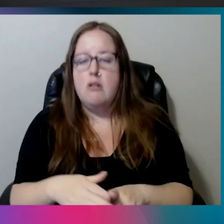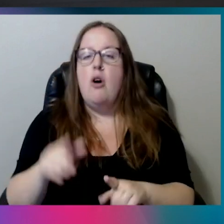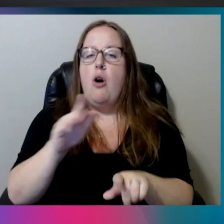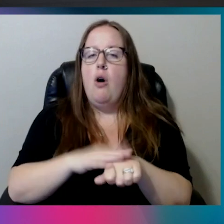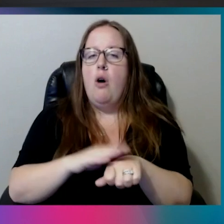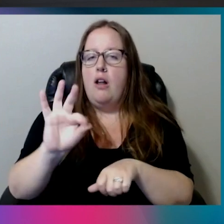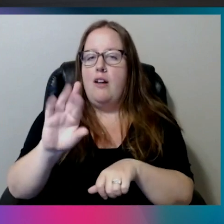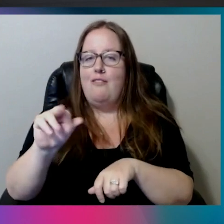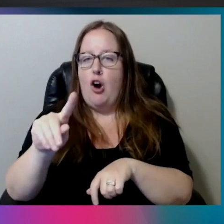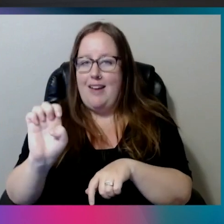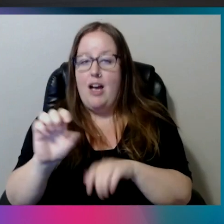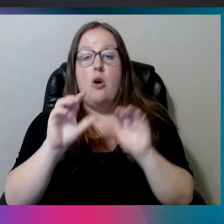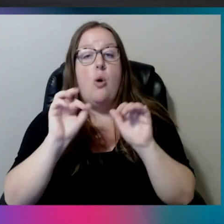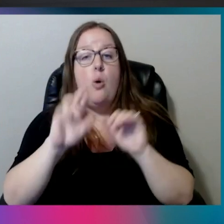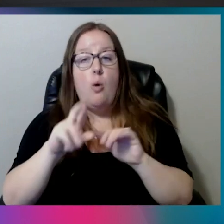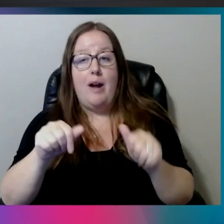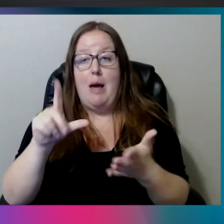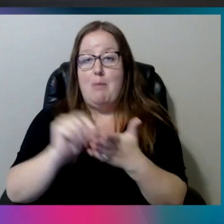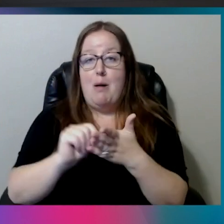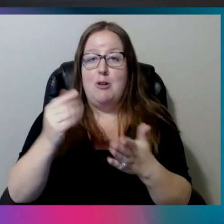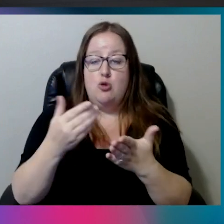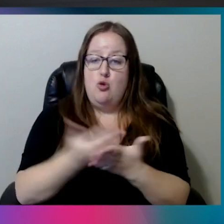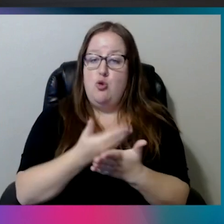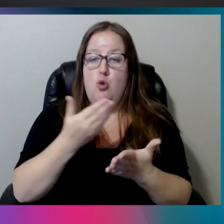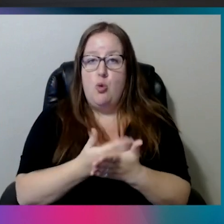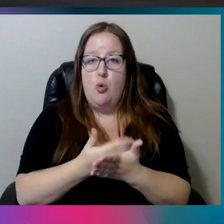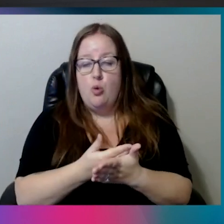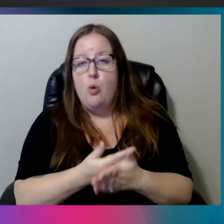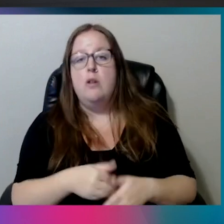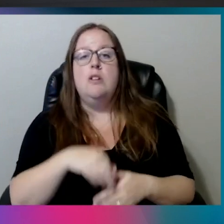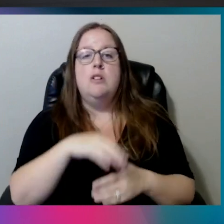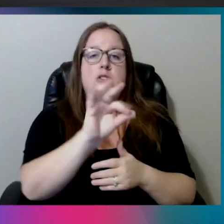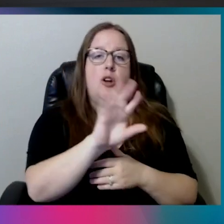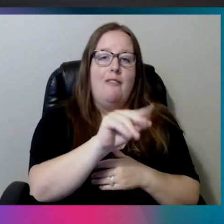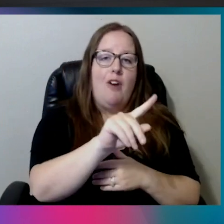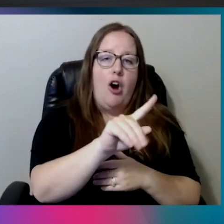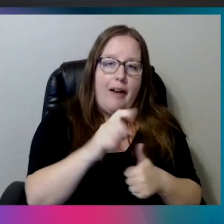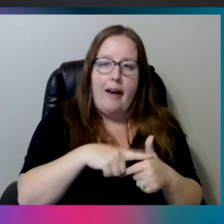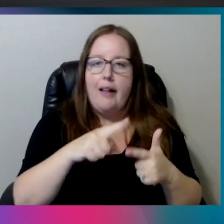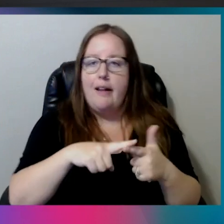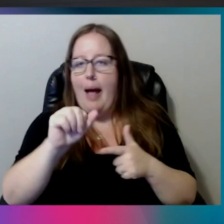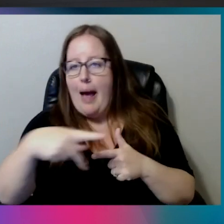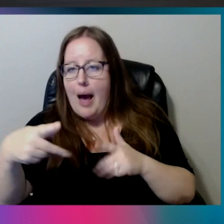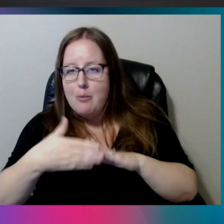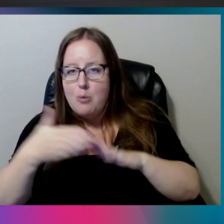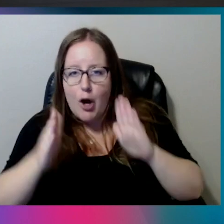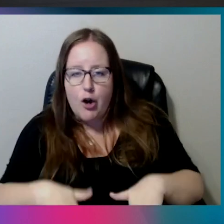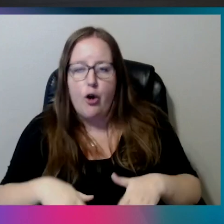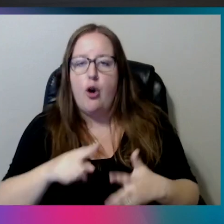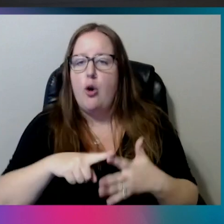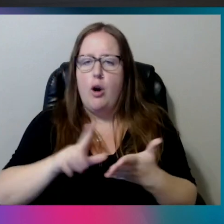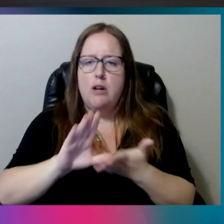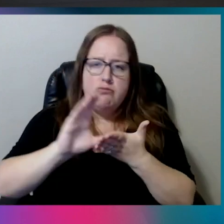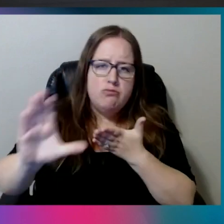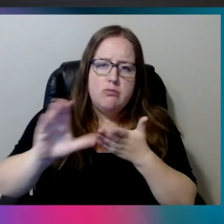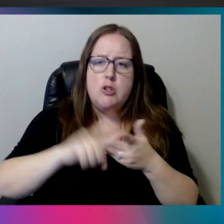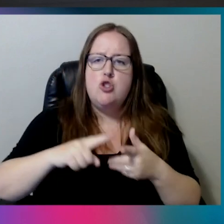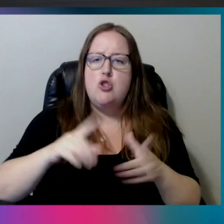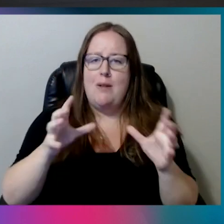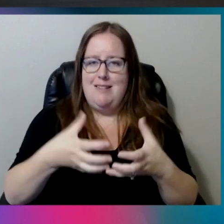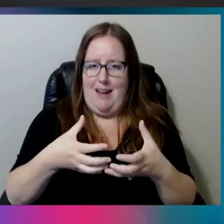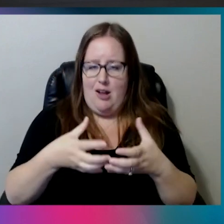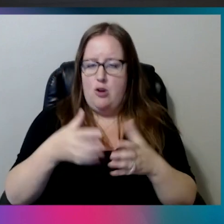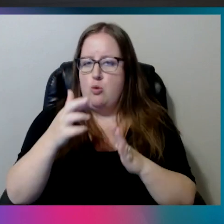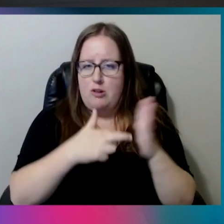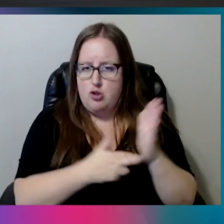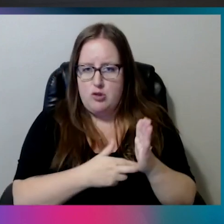Or I can do publish to a new target. So I've got Fargate, App Runner, Beanstalk, or I can just push the image to container registry. And then pull it from whatever